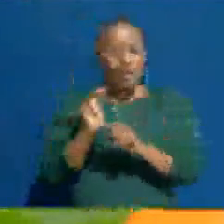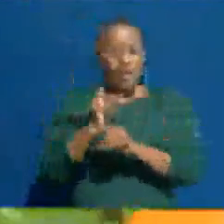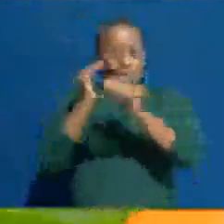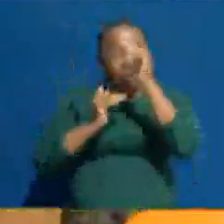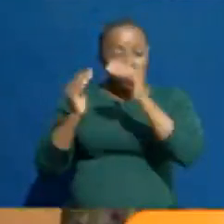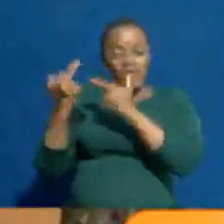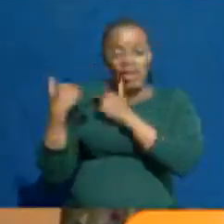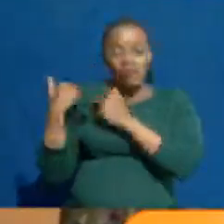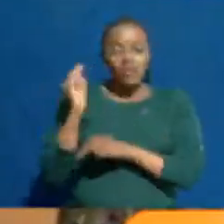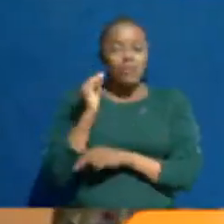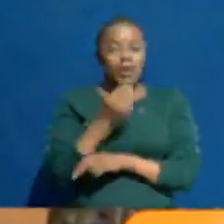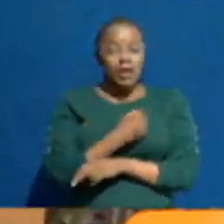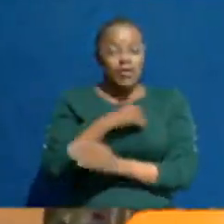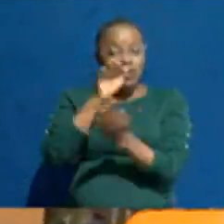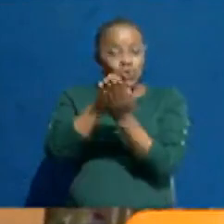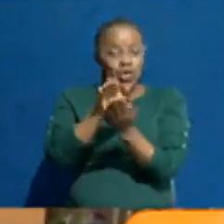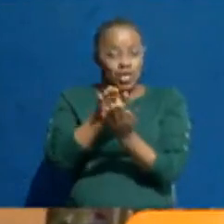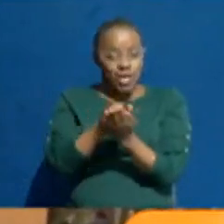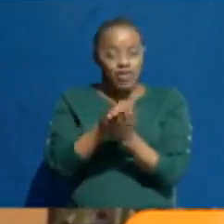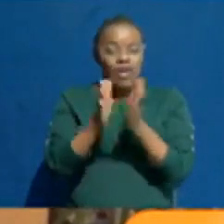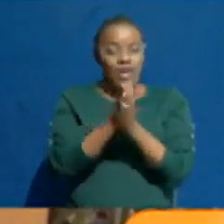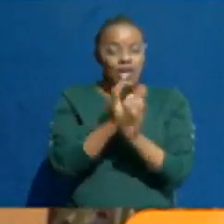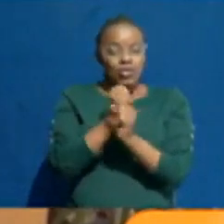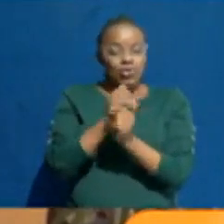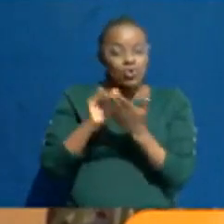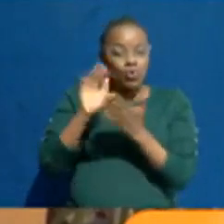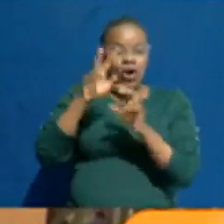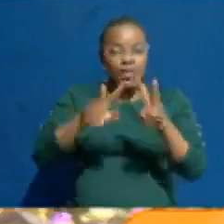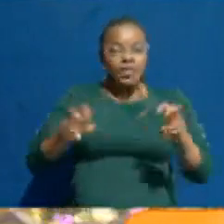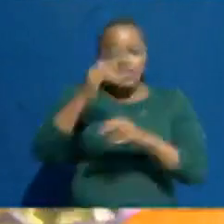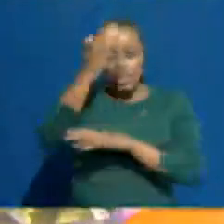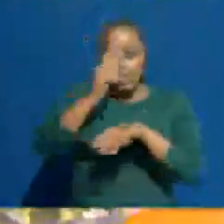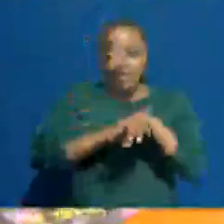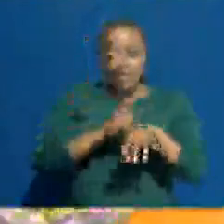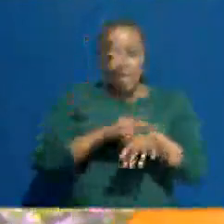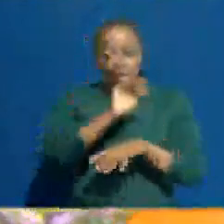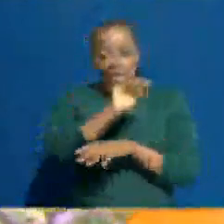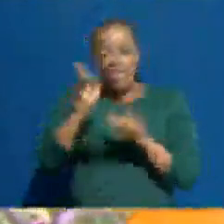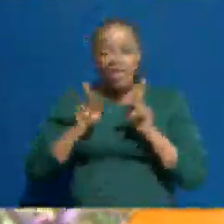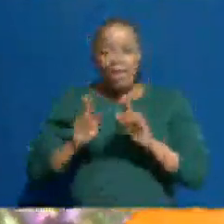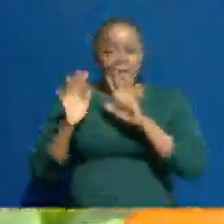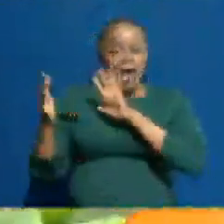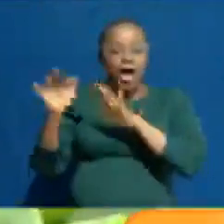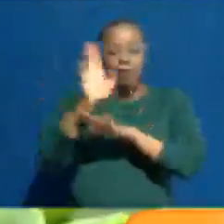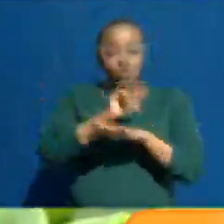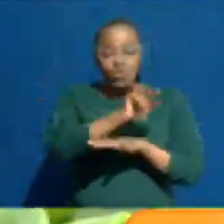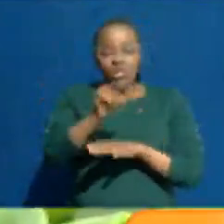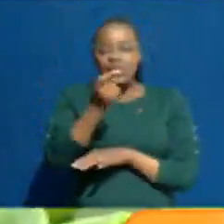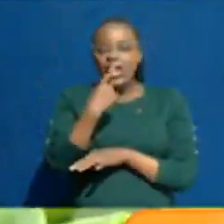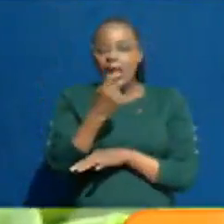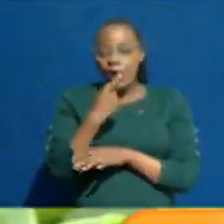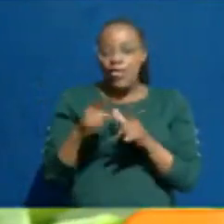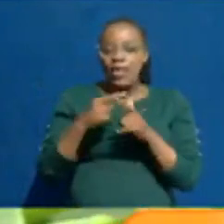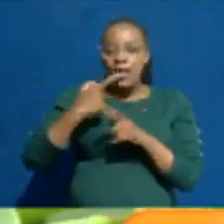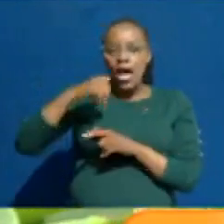our mandate, to conserve and to do more research. Ndio tukielekeza watu jinsi ya kutumia hizo madawa,